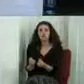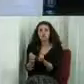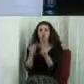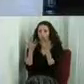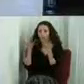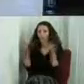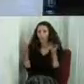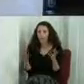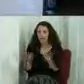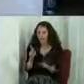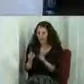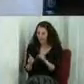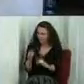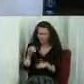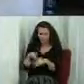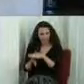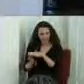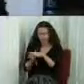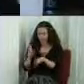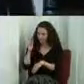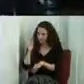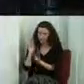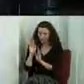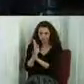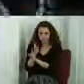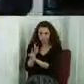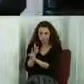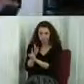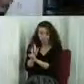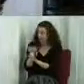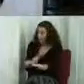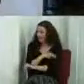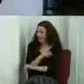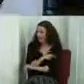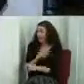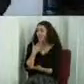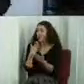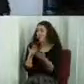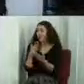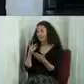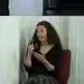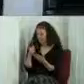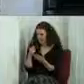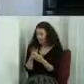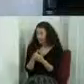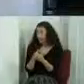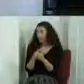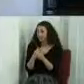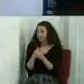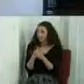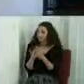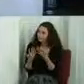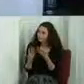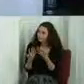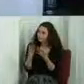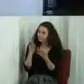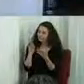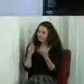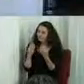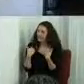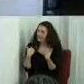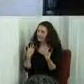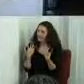one single person in a hospital. Thankfully, he knew how to reach out into the world, because sometimes when we are not well, we want